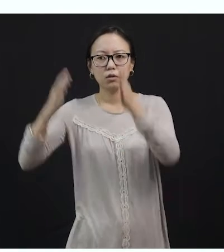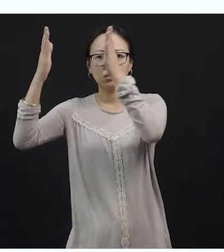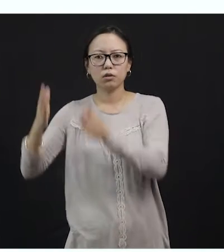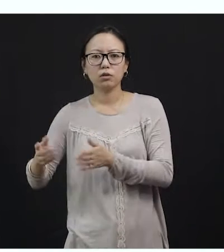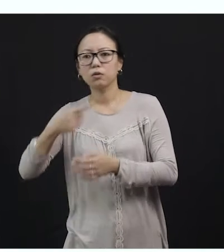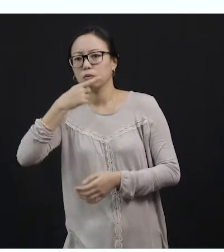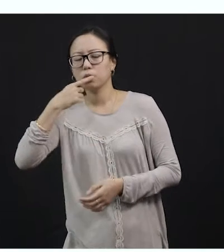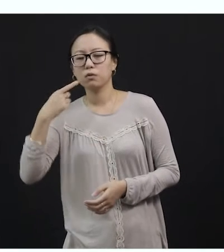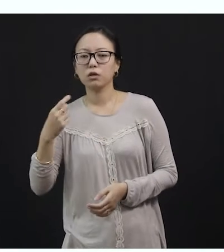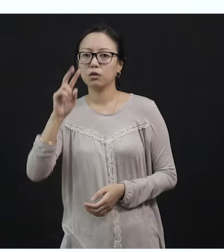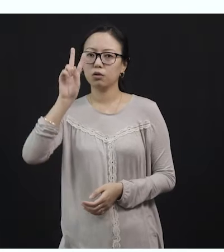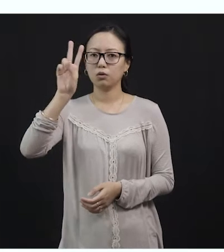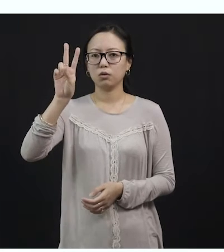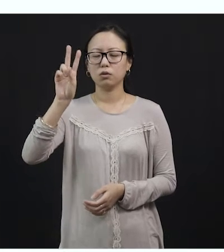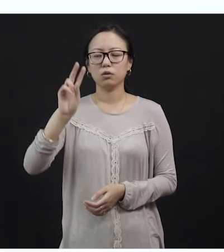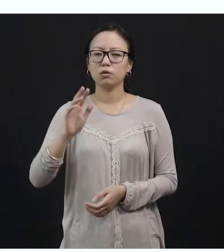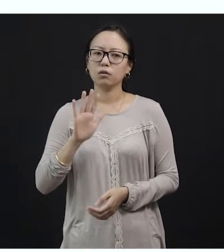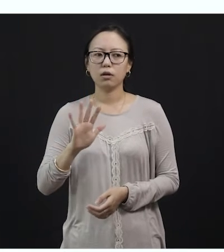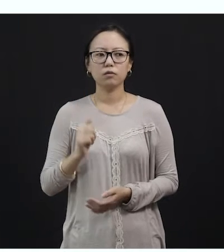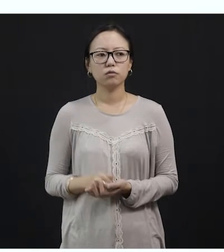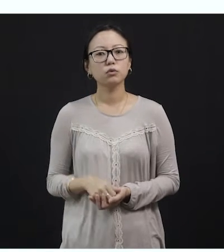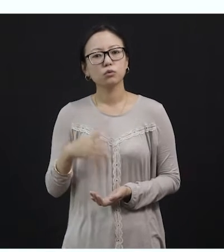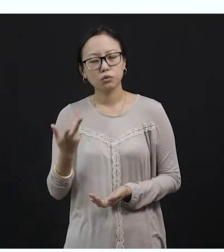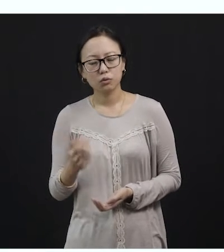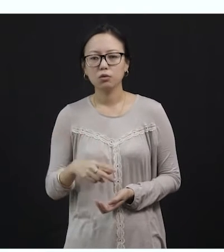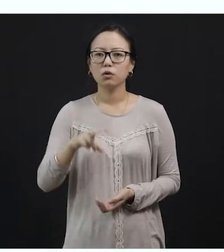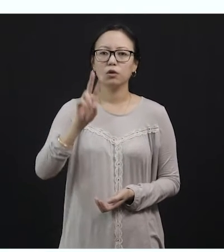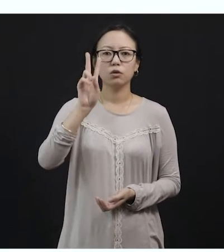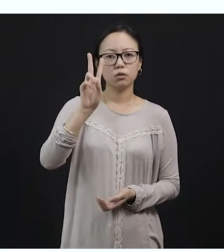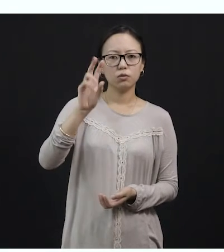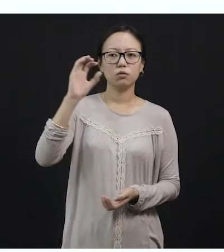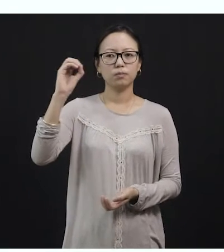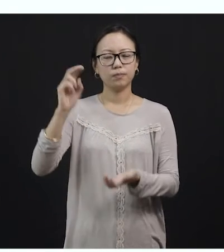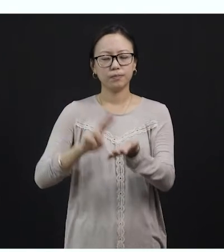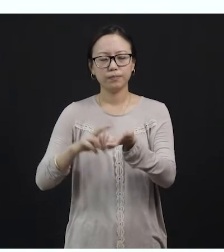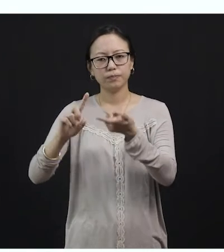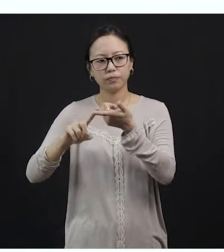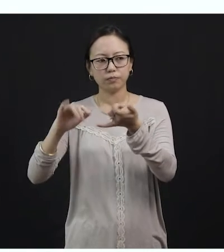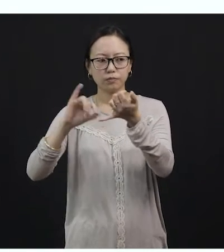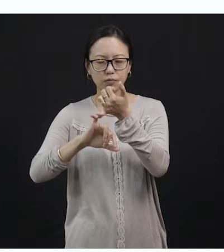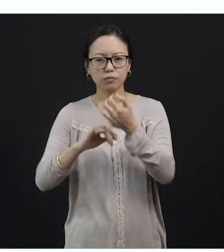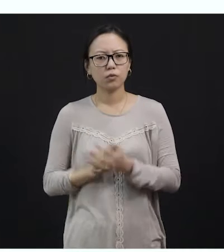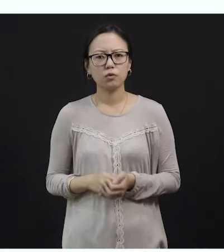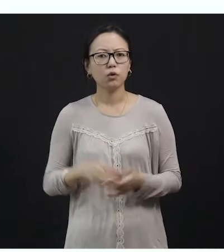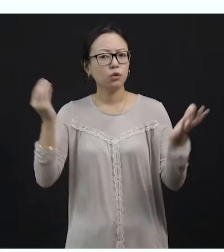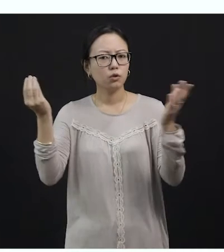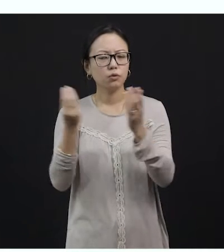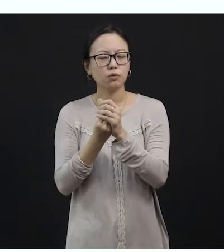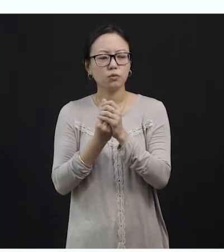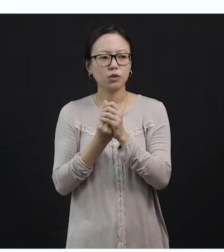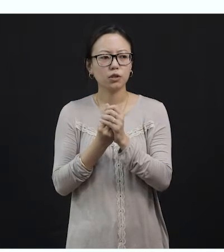1, 2 red strips. So, we will call it as 2 1s. All right, children? So together, when we